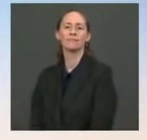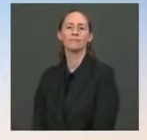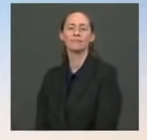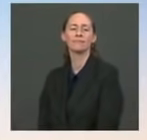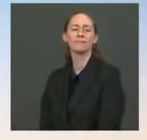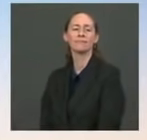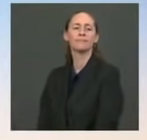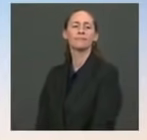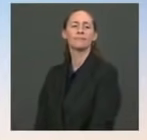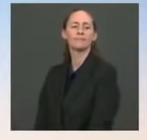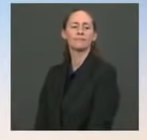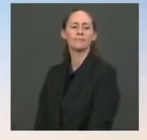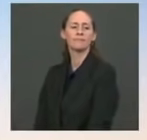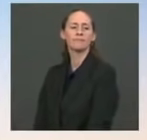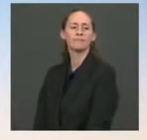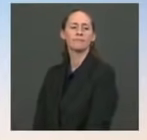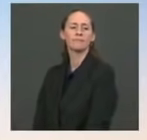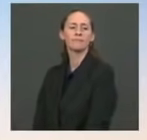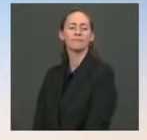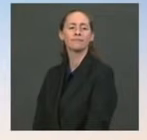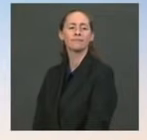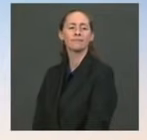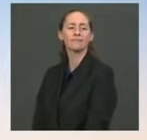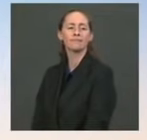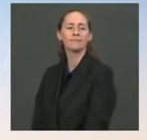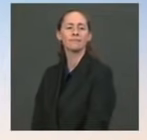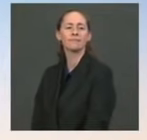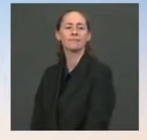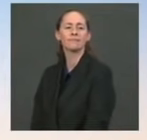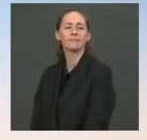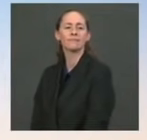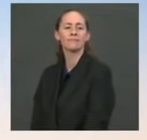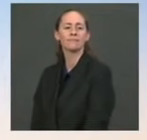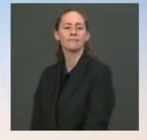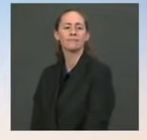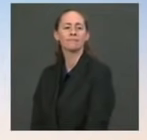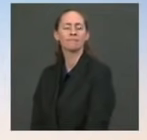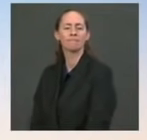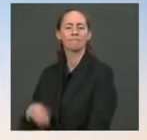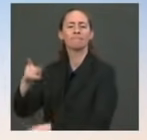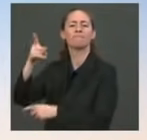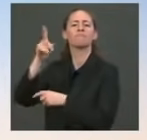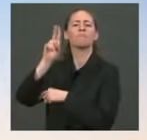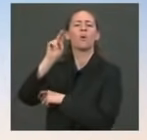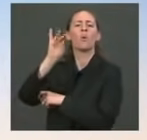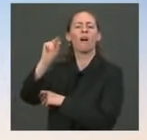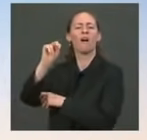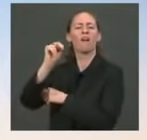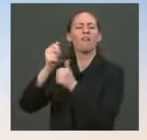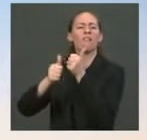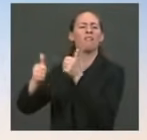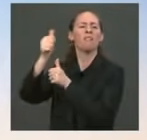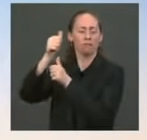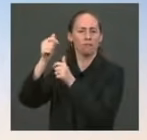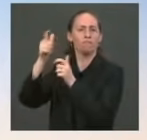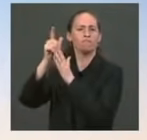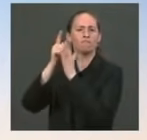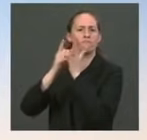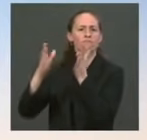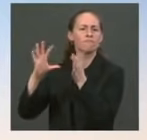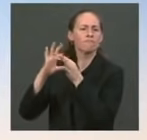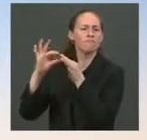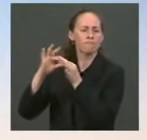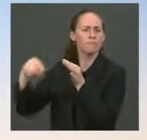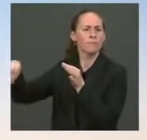to Karen's question, sure. I'm sure that the union officials and lawyers who will be representing these agents are want to know, is it your view or the White